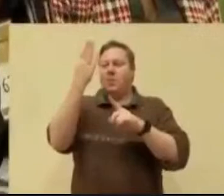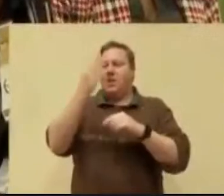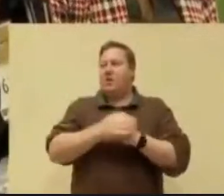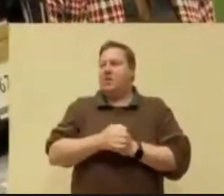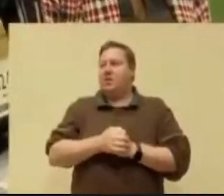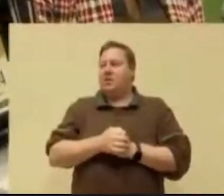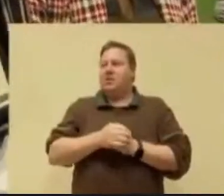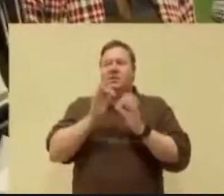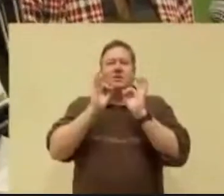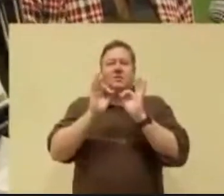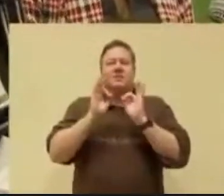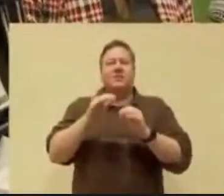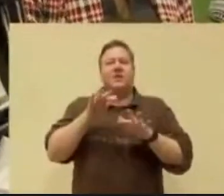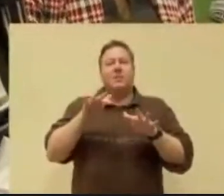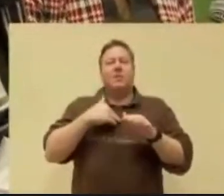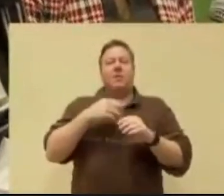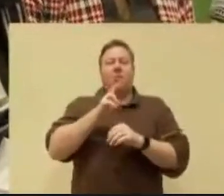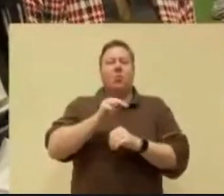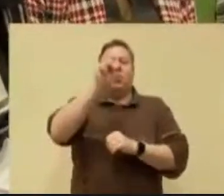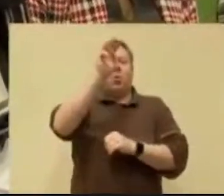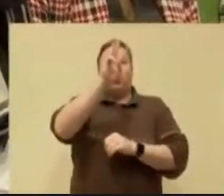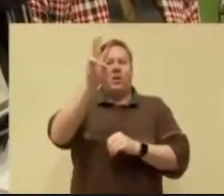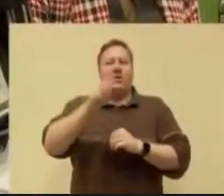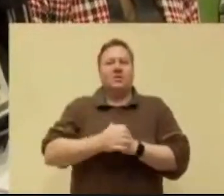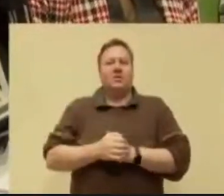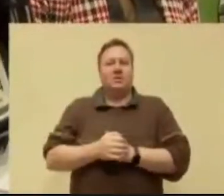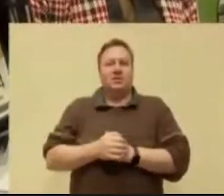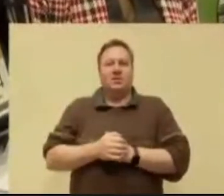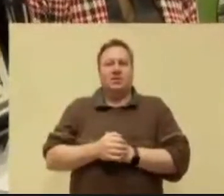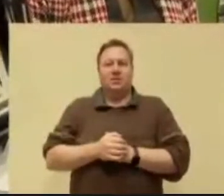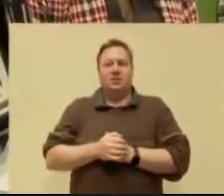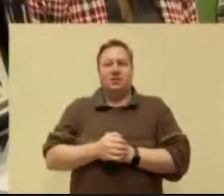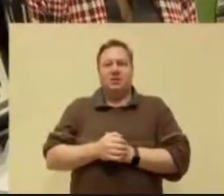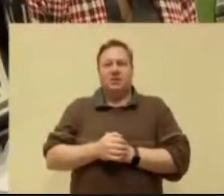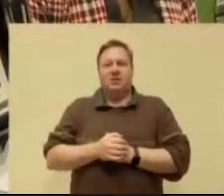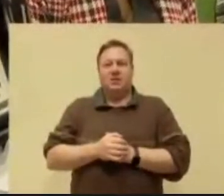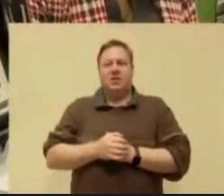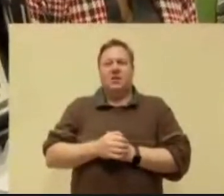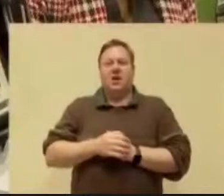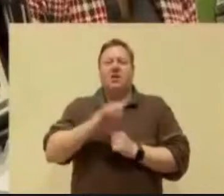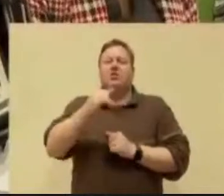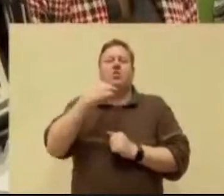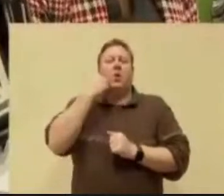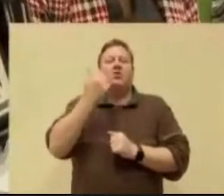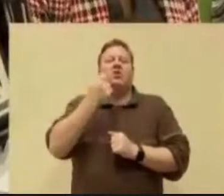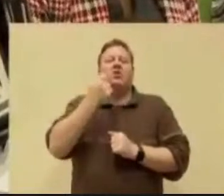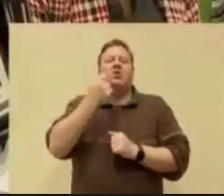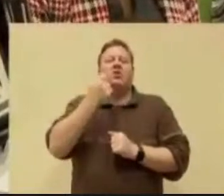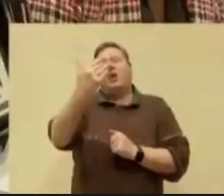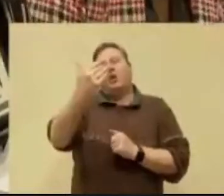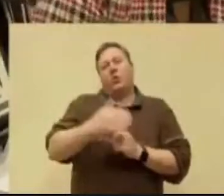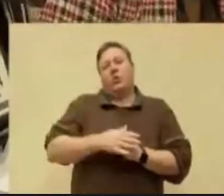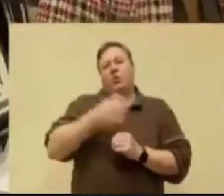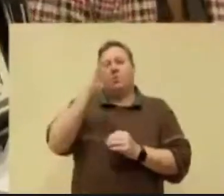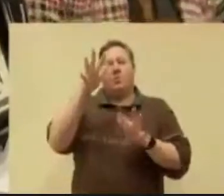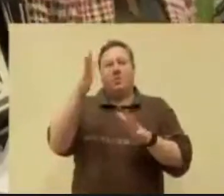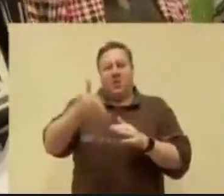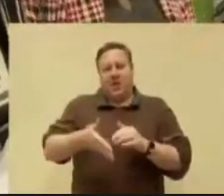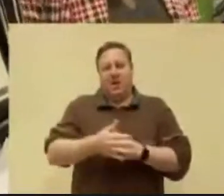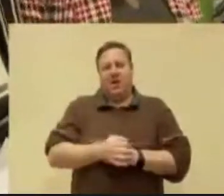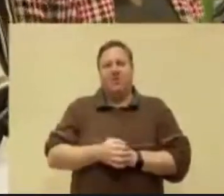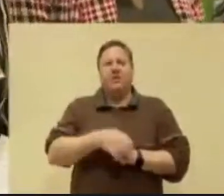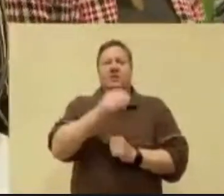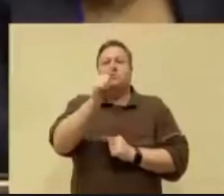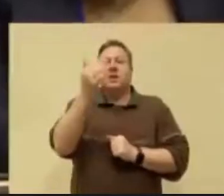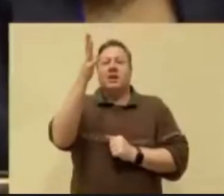of northwest who's also on the platform element under scheming ceremony donkey kong so then our next